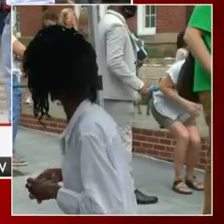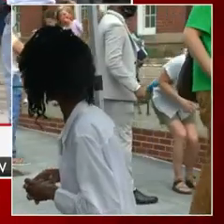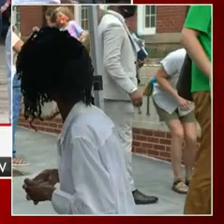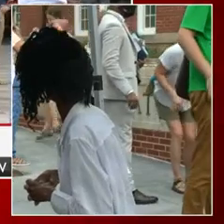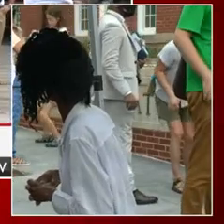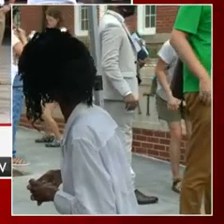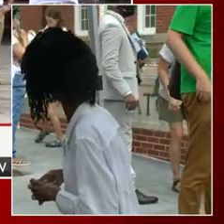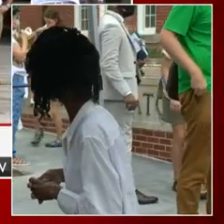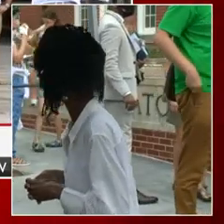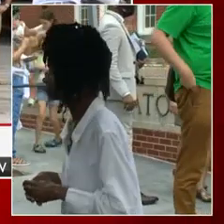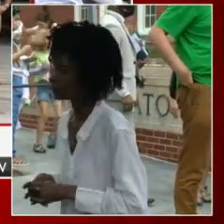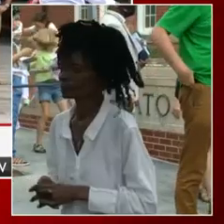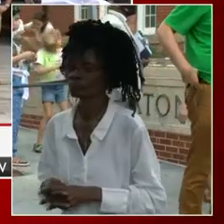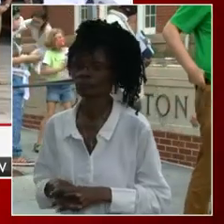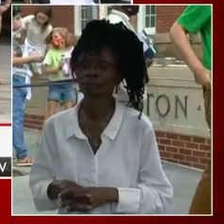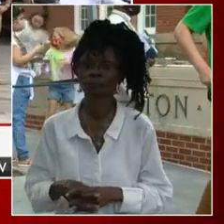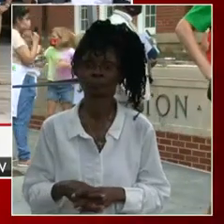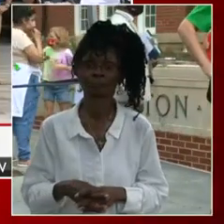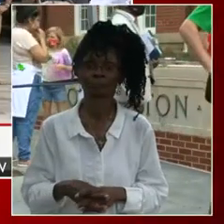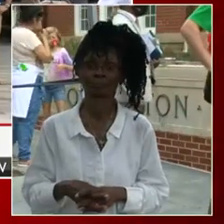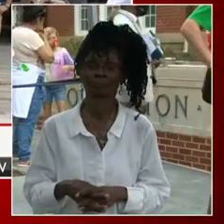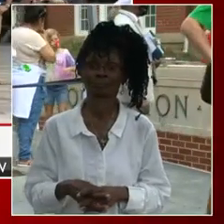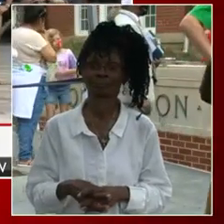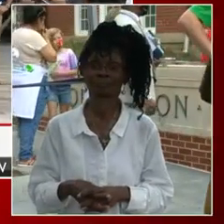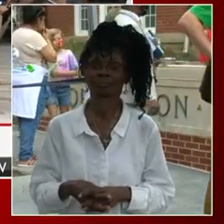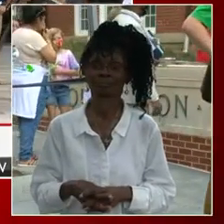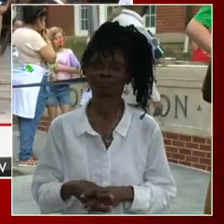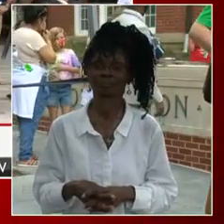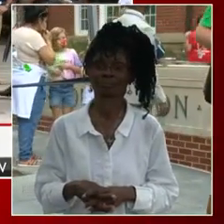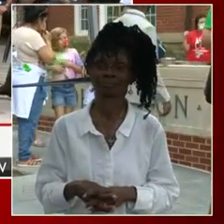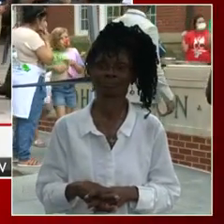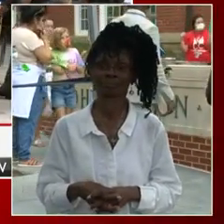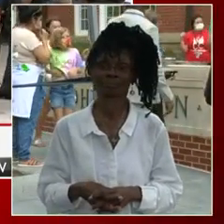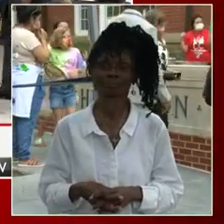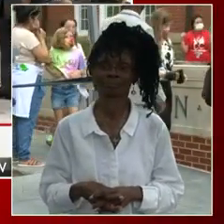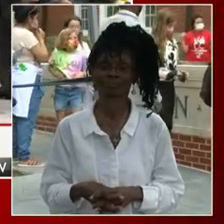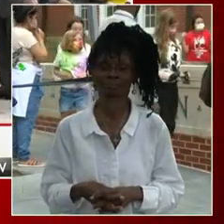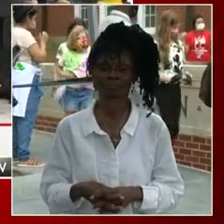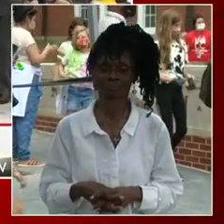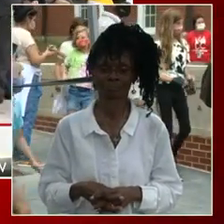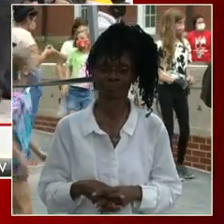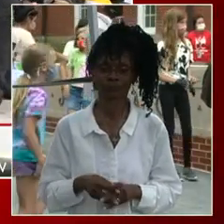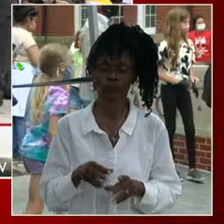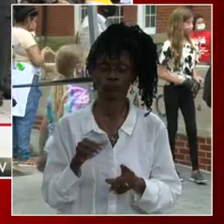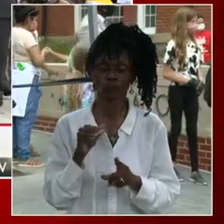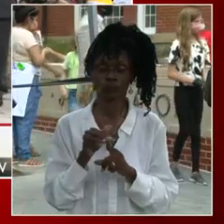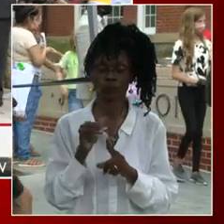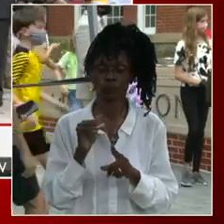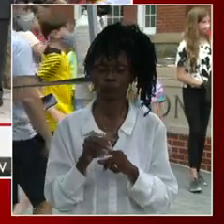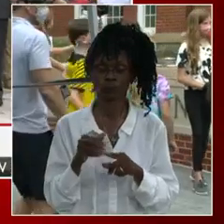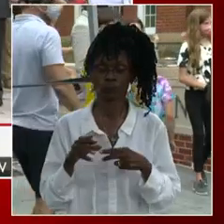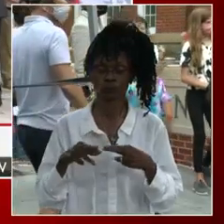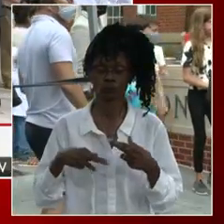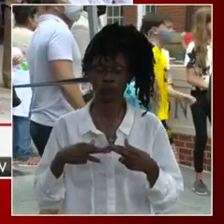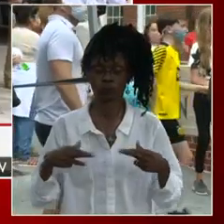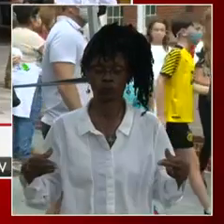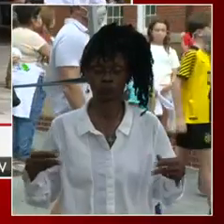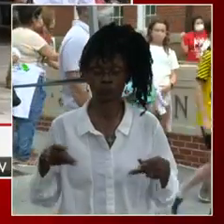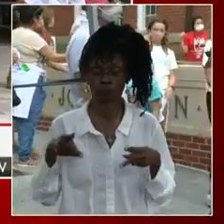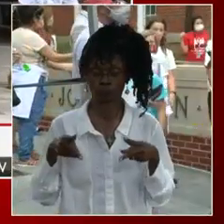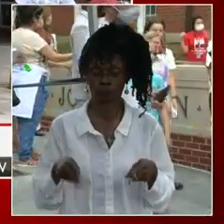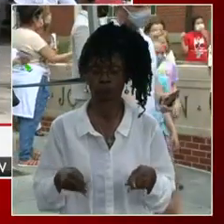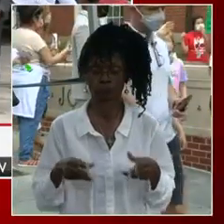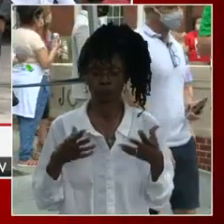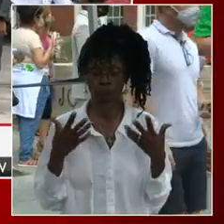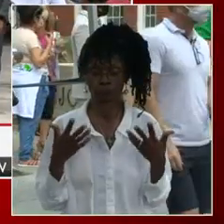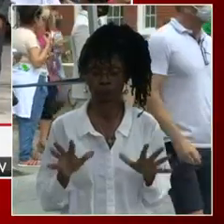This is just a quick announcement, a reminder that at the end of the ribbon cutting, the private tour with the